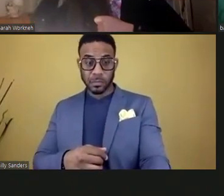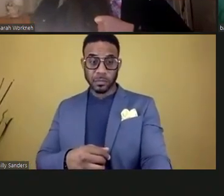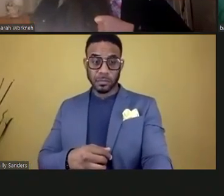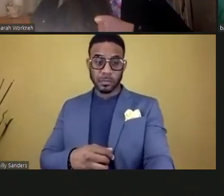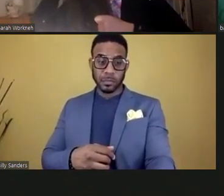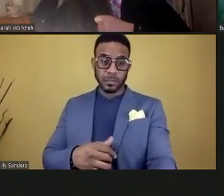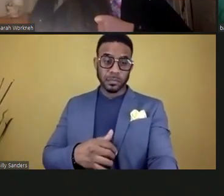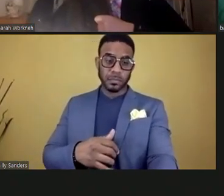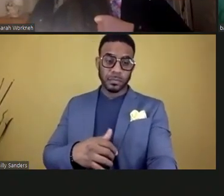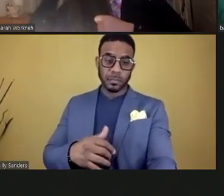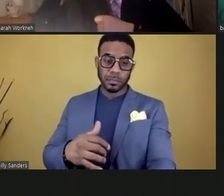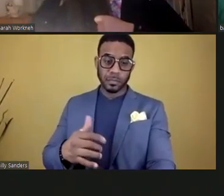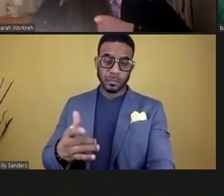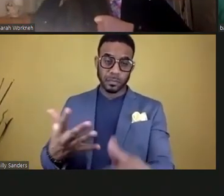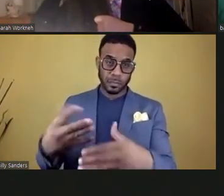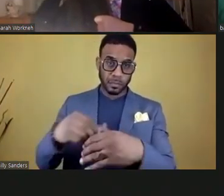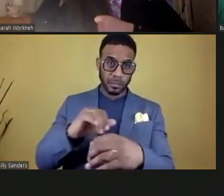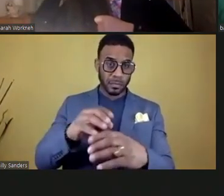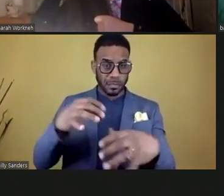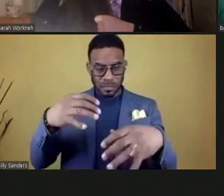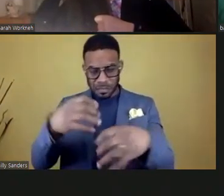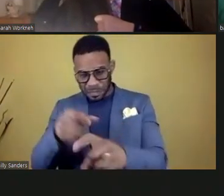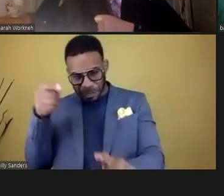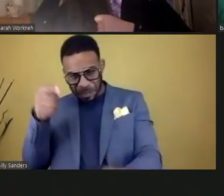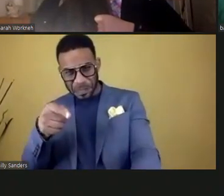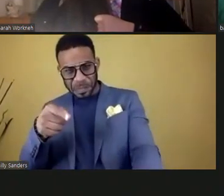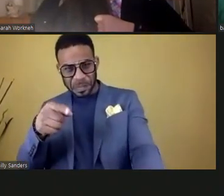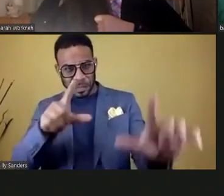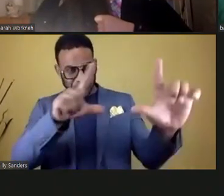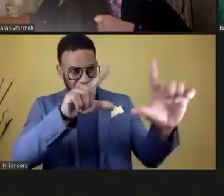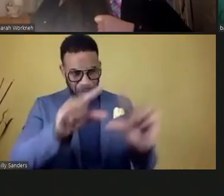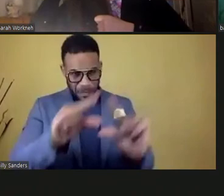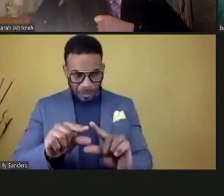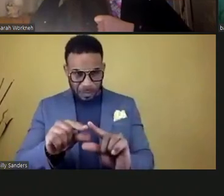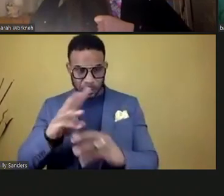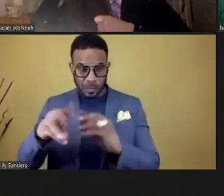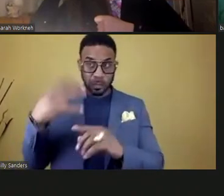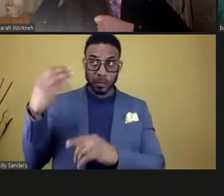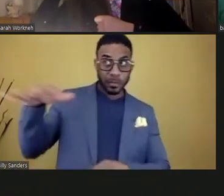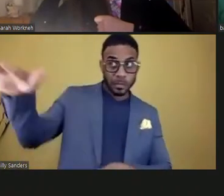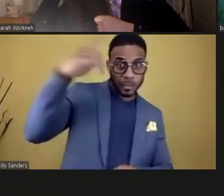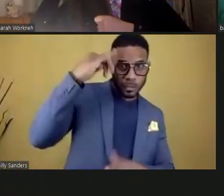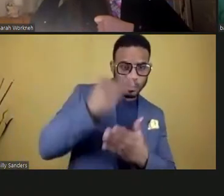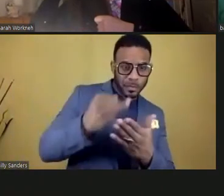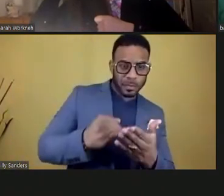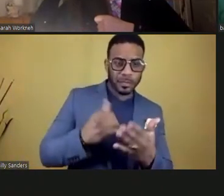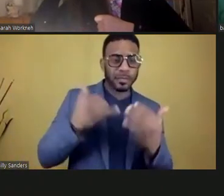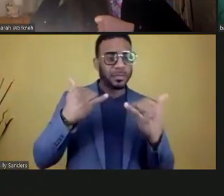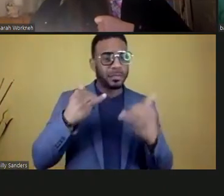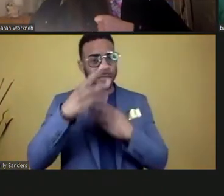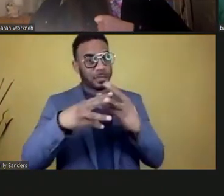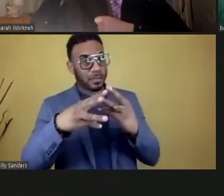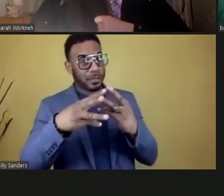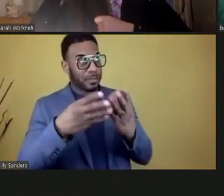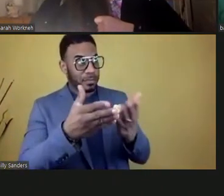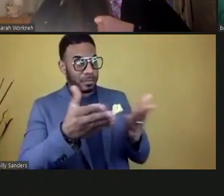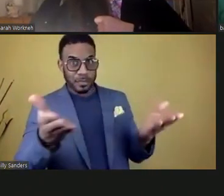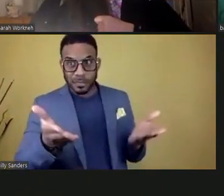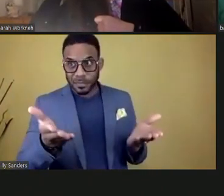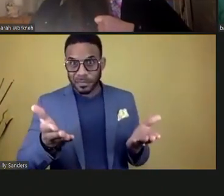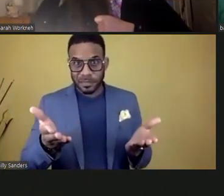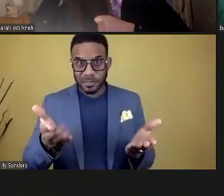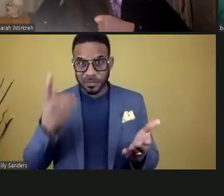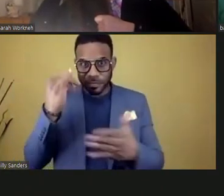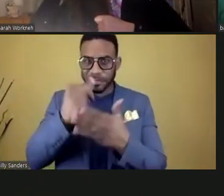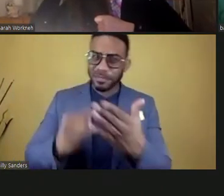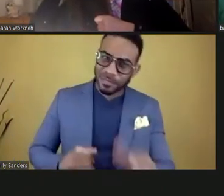these containers are microcosms, right? So the world out there for the artist is still the world in here for